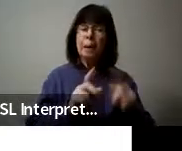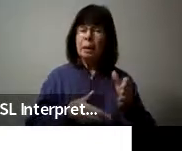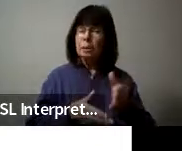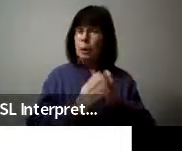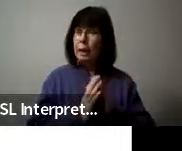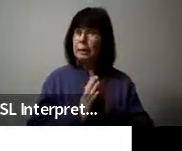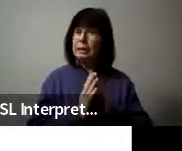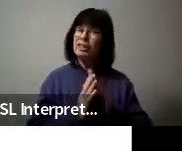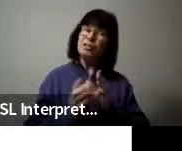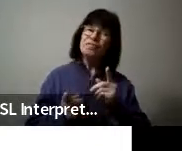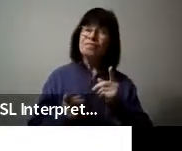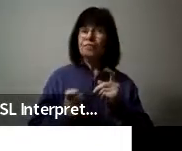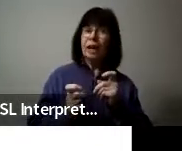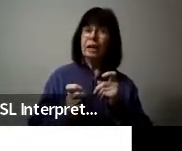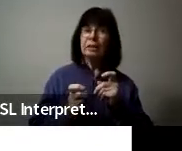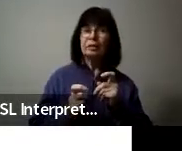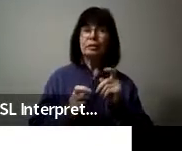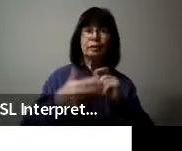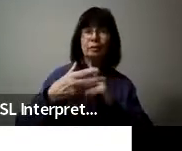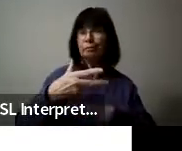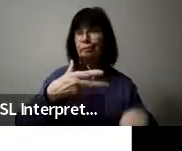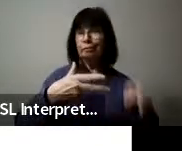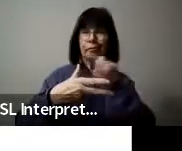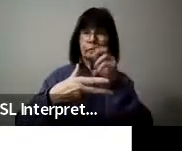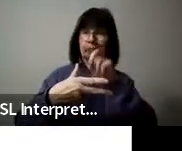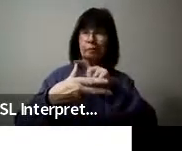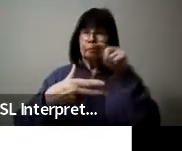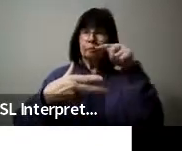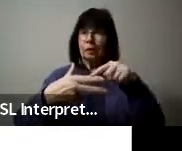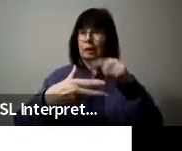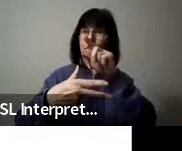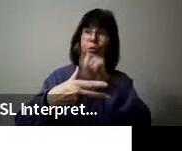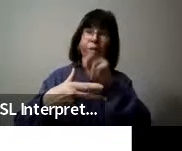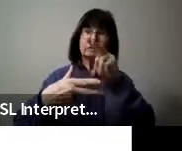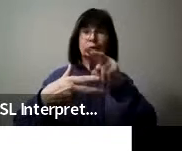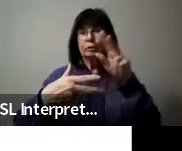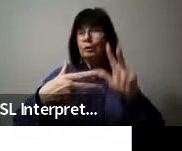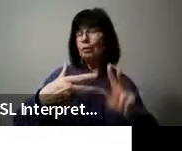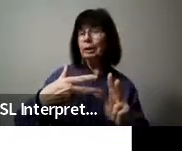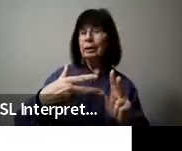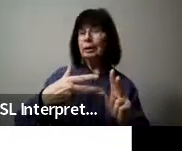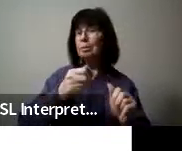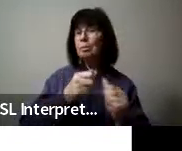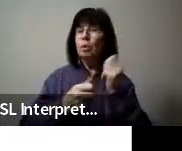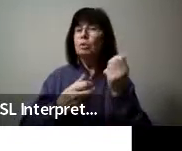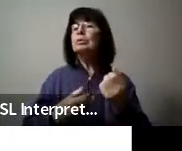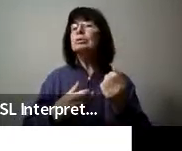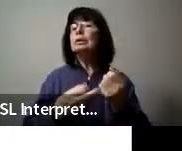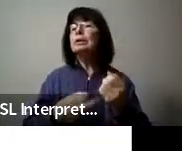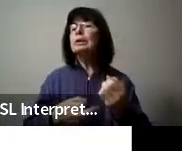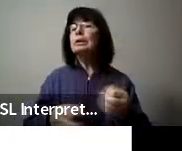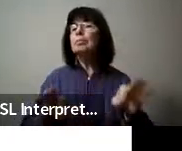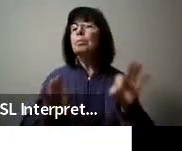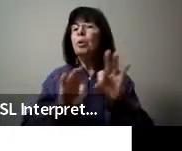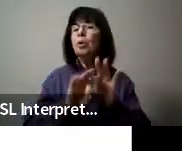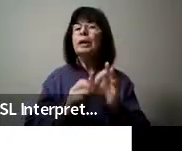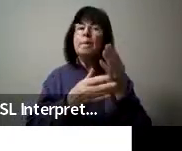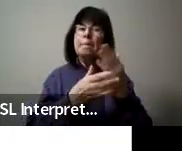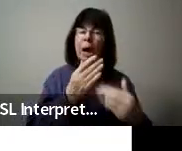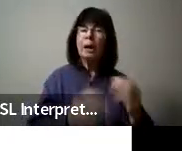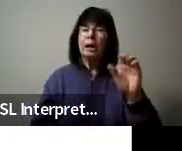just to quickly rank the 3 most important or valuable parts of a CAG meeting.